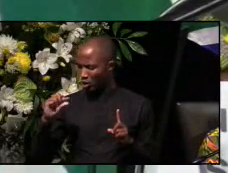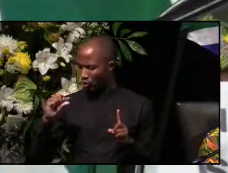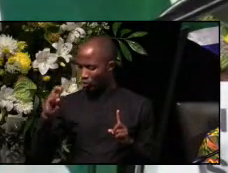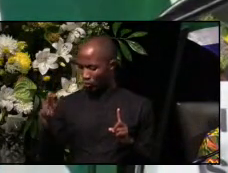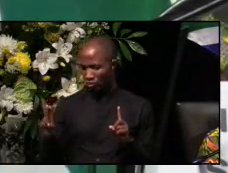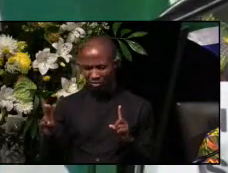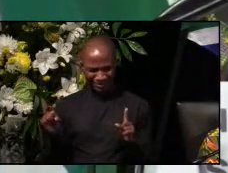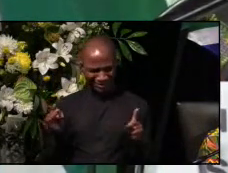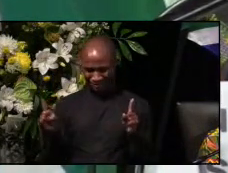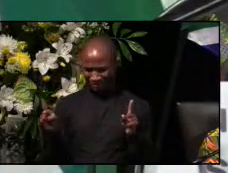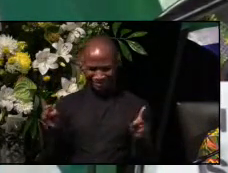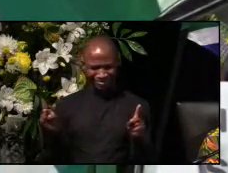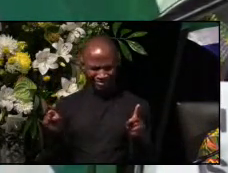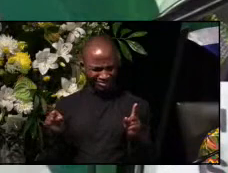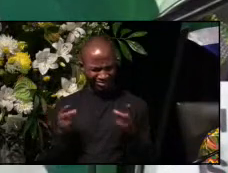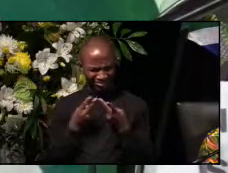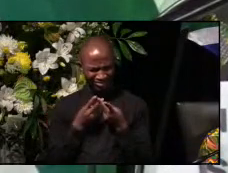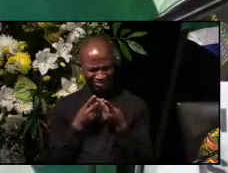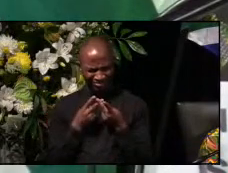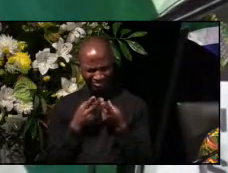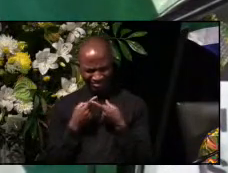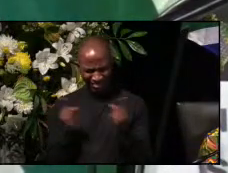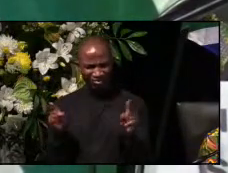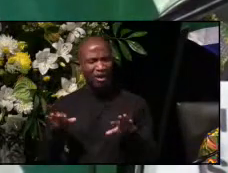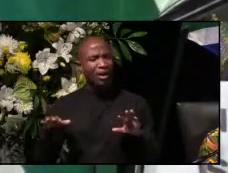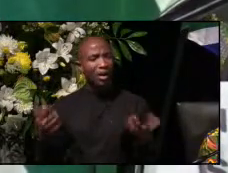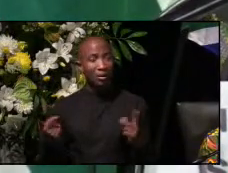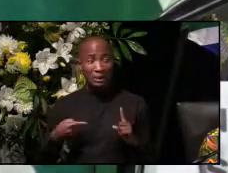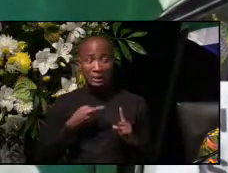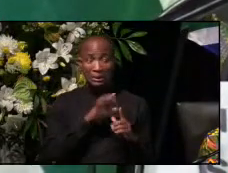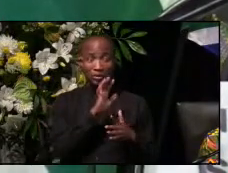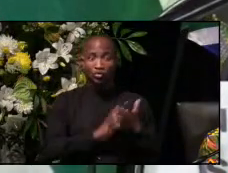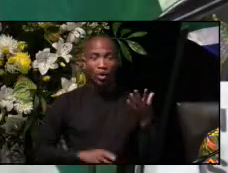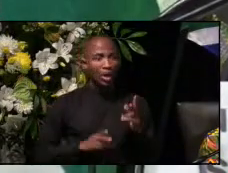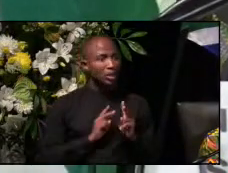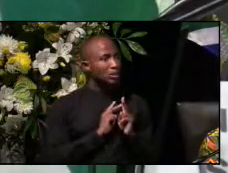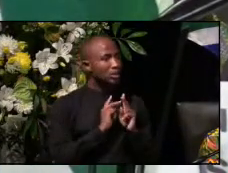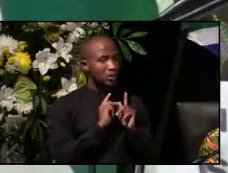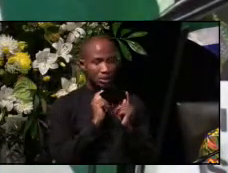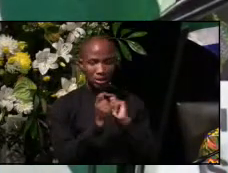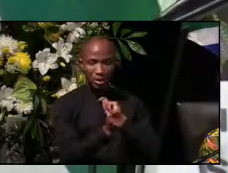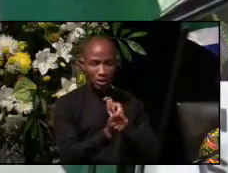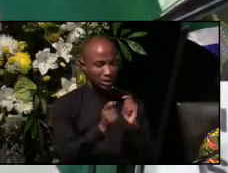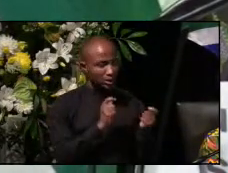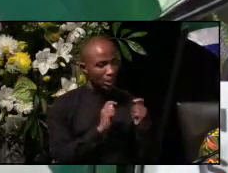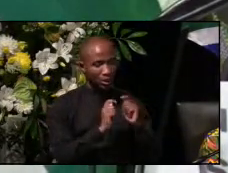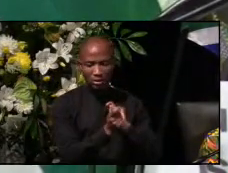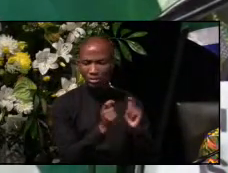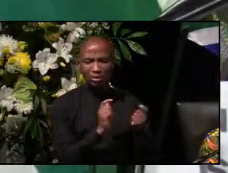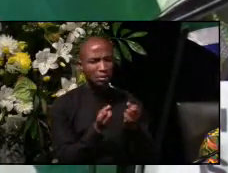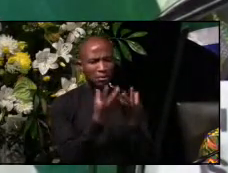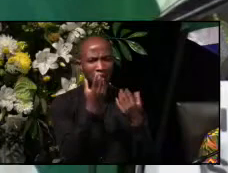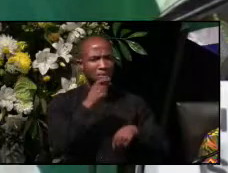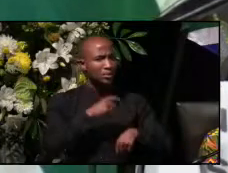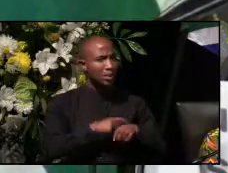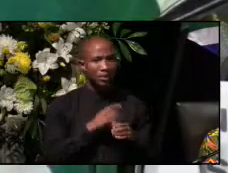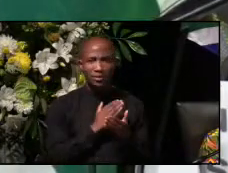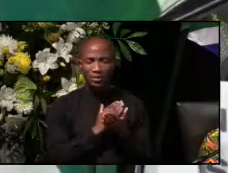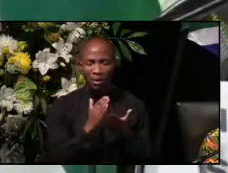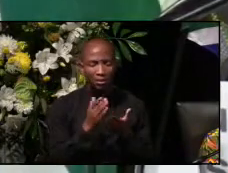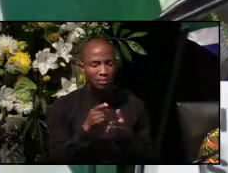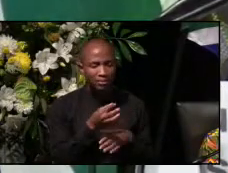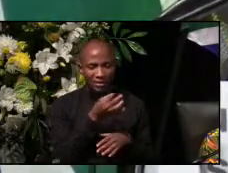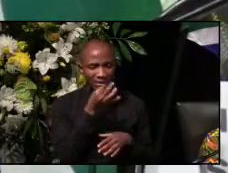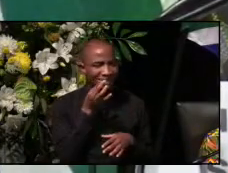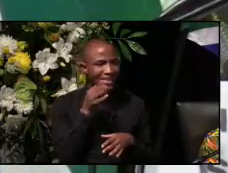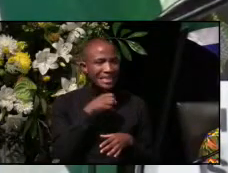of course the story of Job before he changes all the time some say he was executed